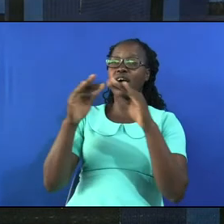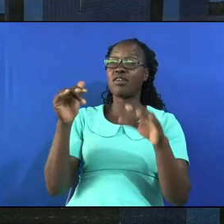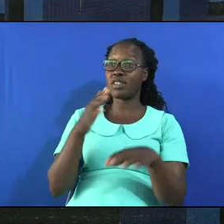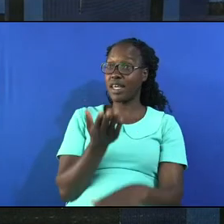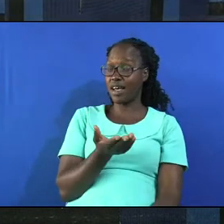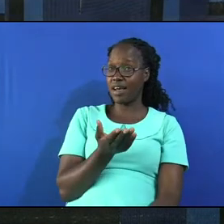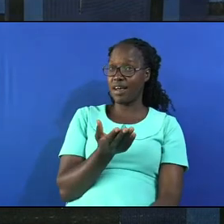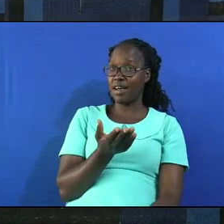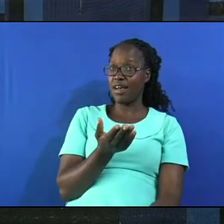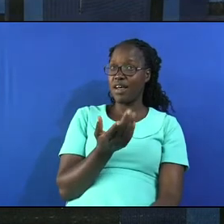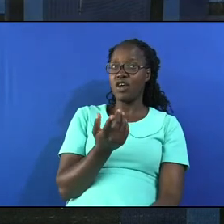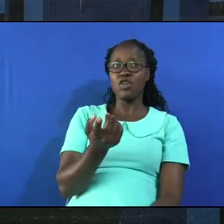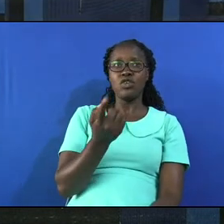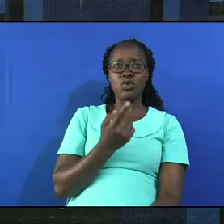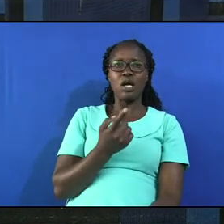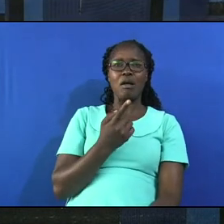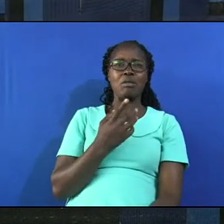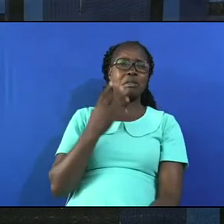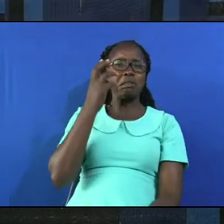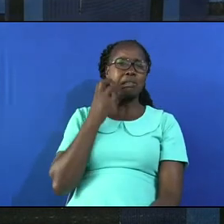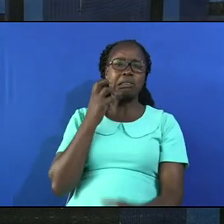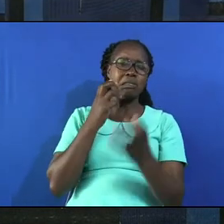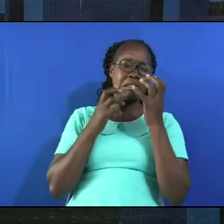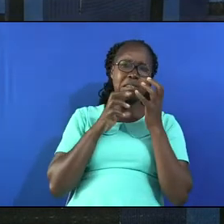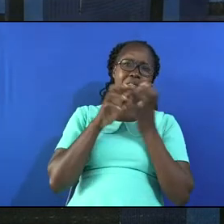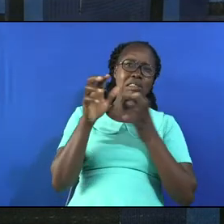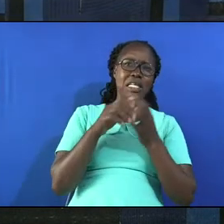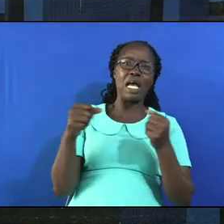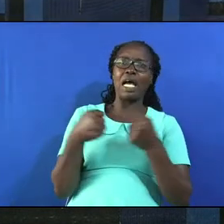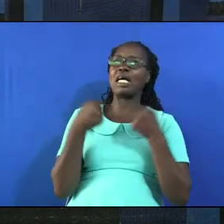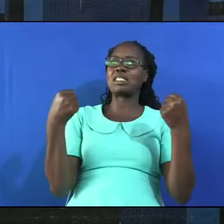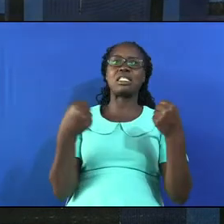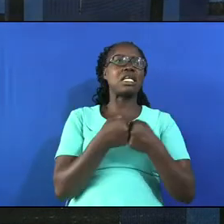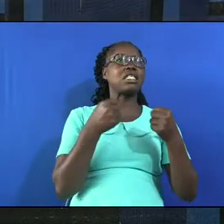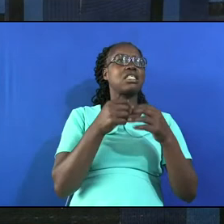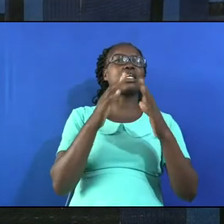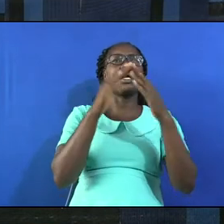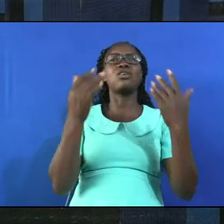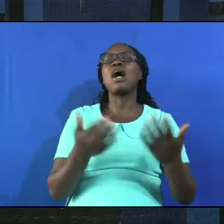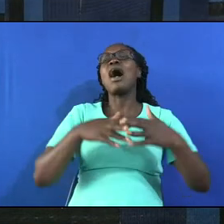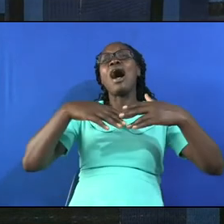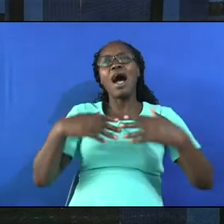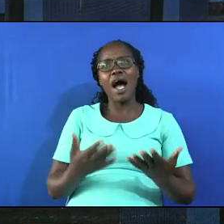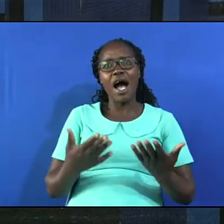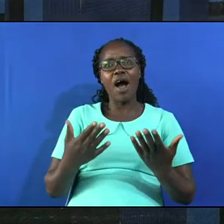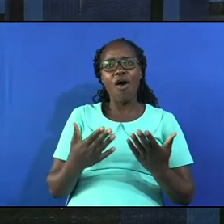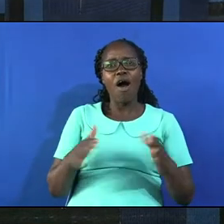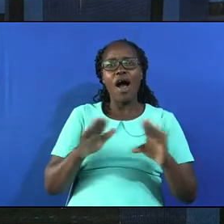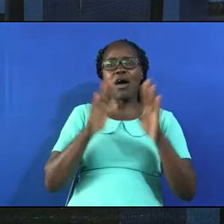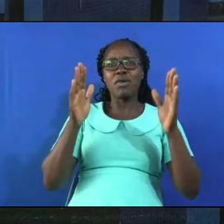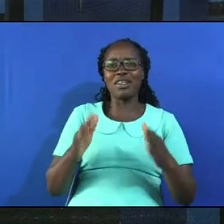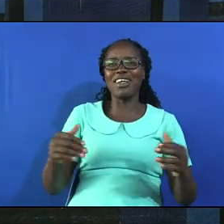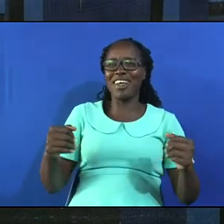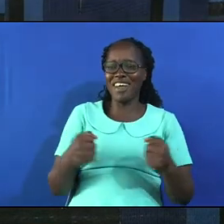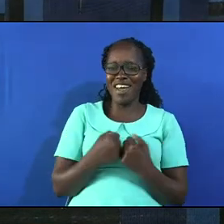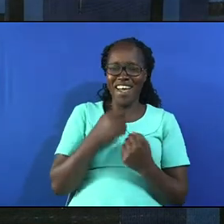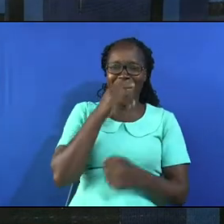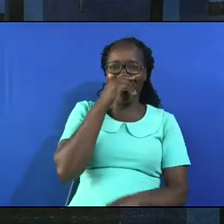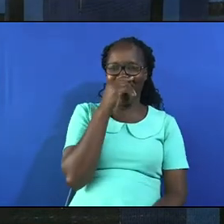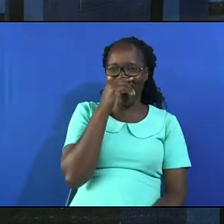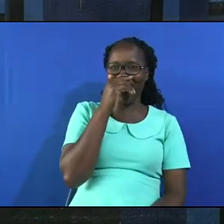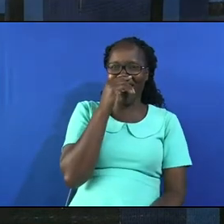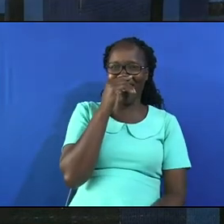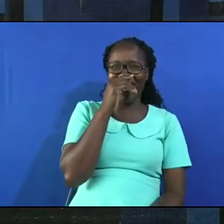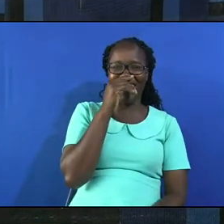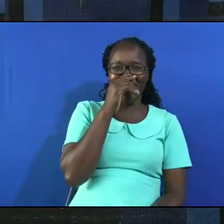house. You come with bruises, you say there was an accident in a house. How can a bed sitter have an accident of that